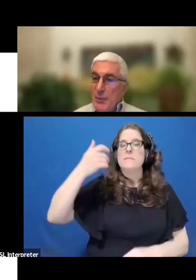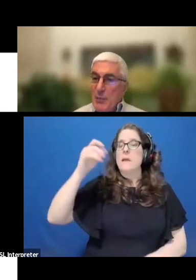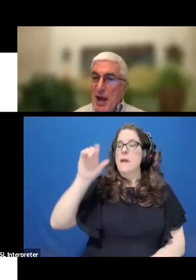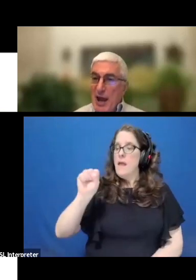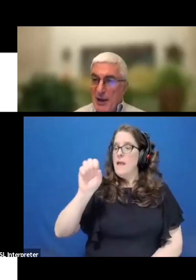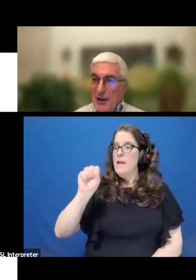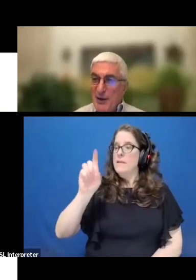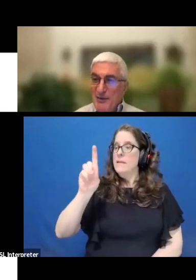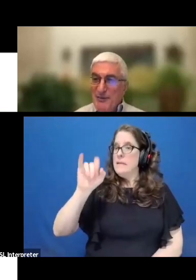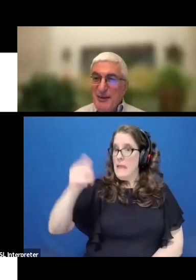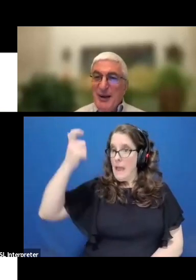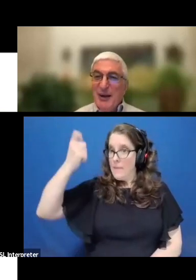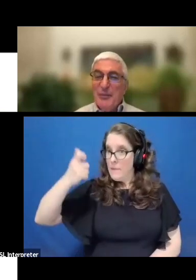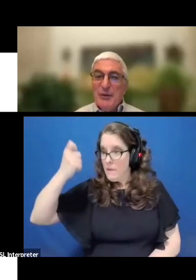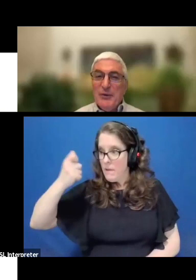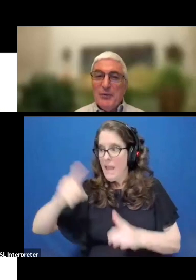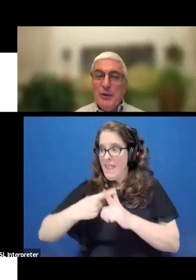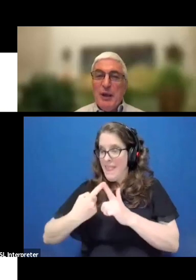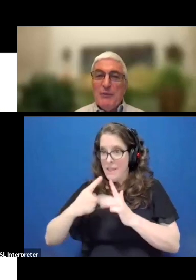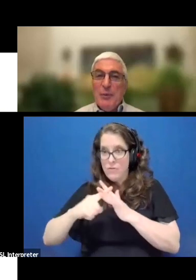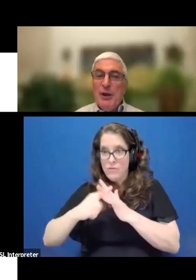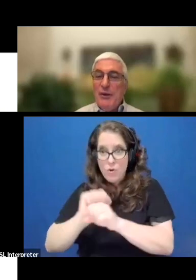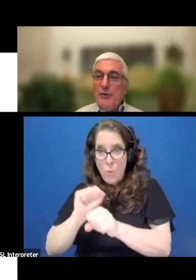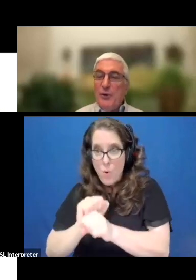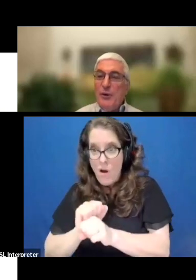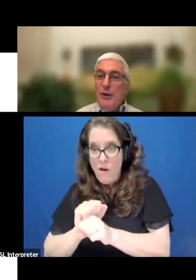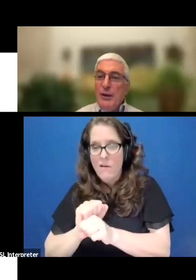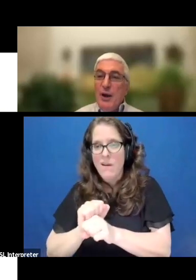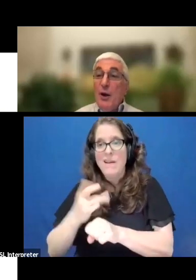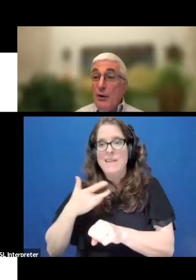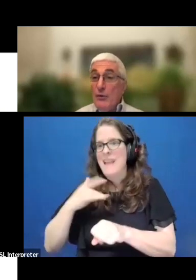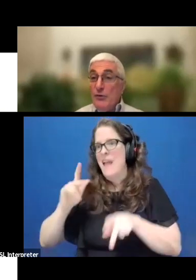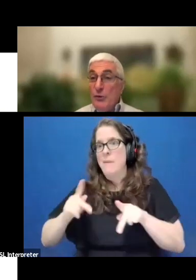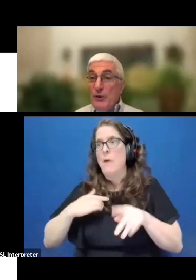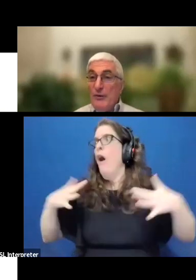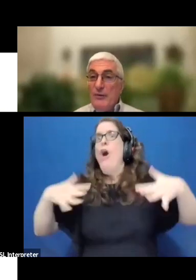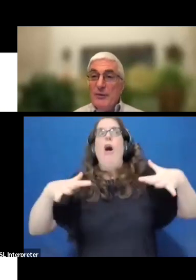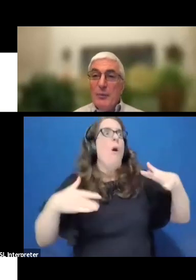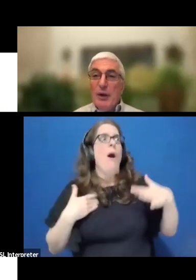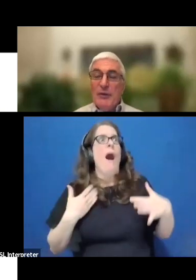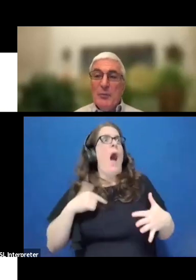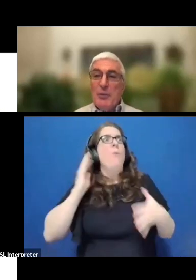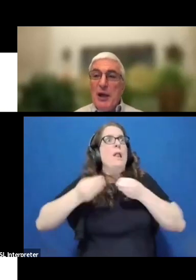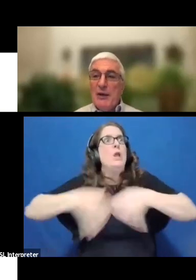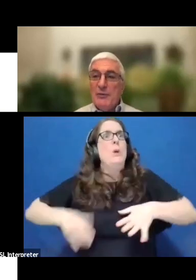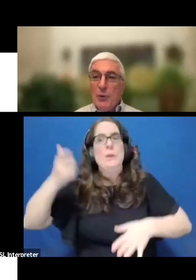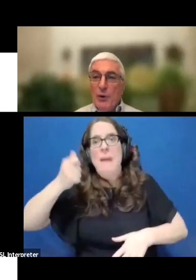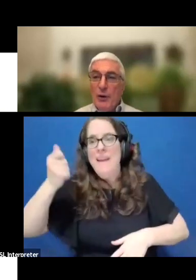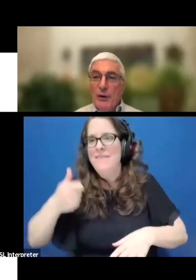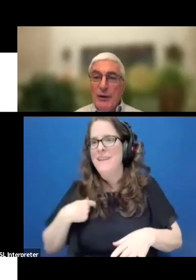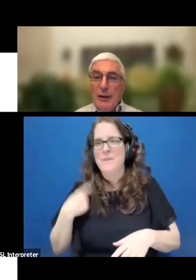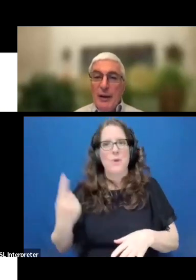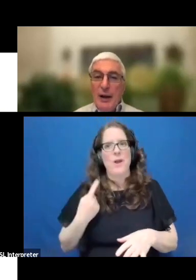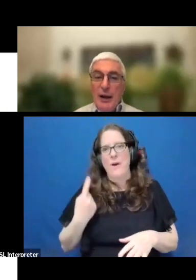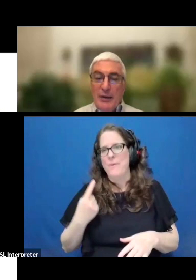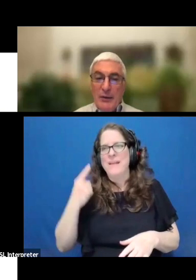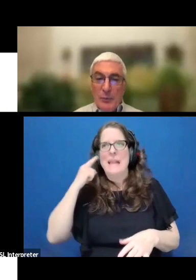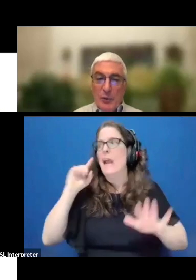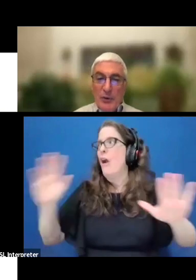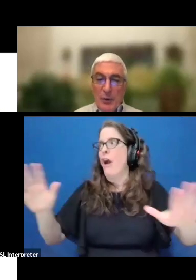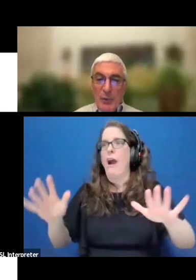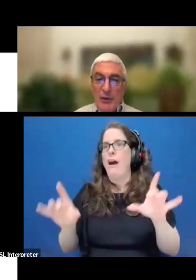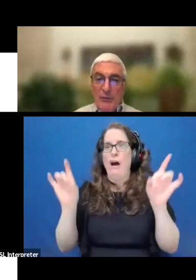Initially, they may panic because everybody has heard horror stories about the impact of work